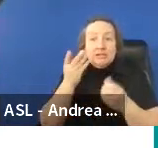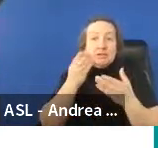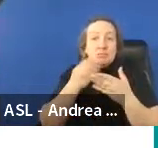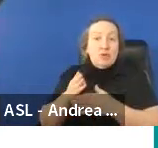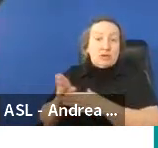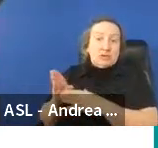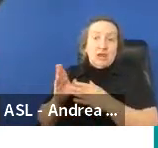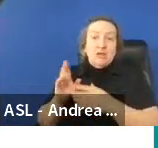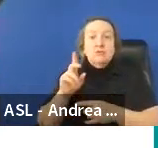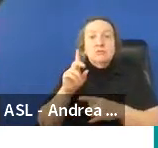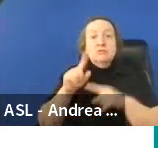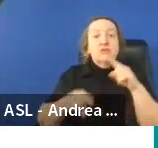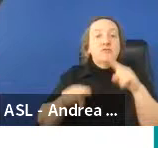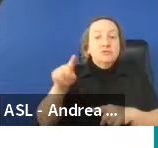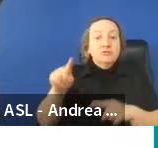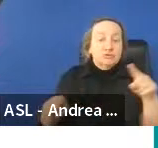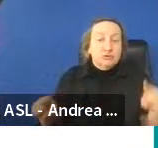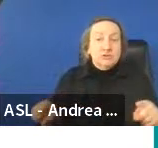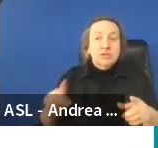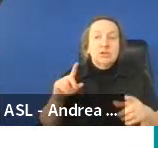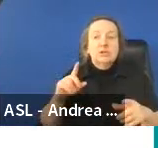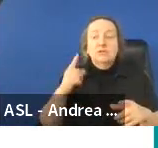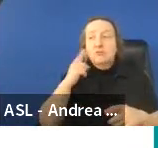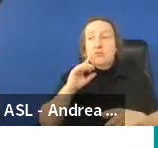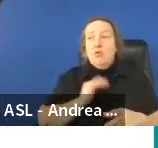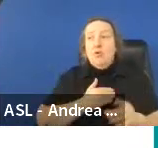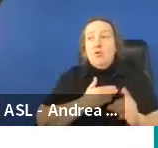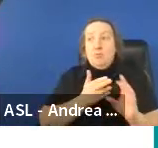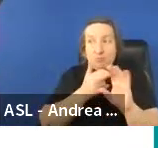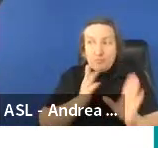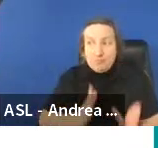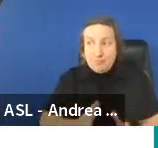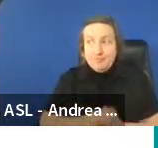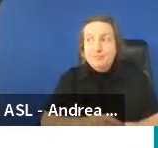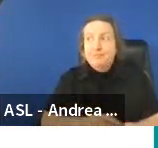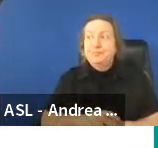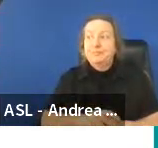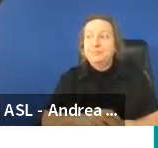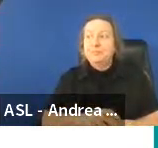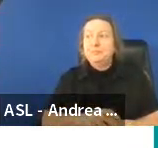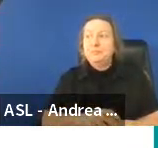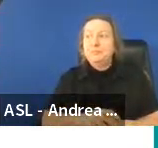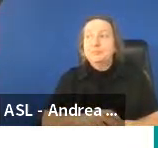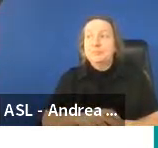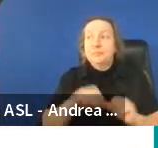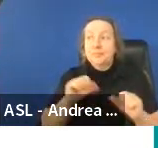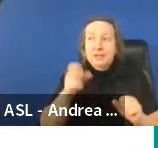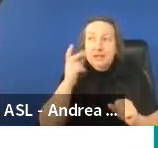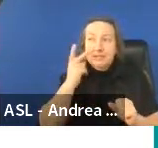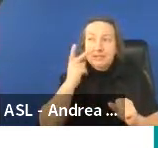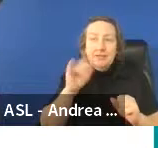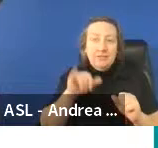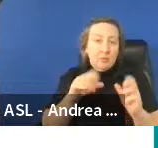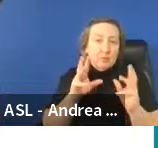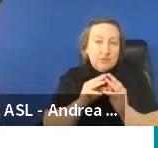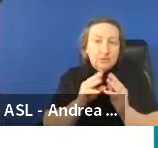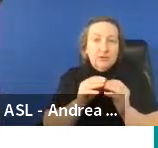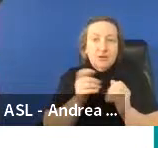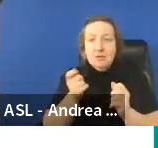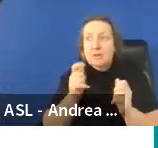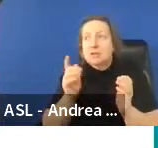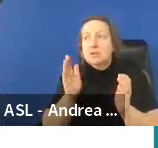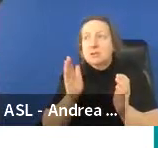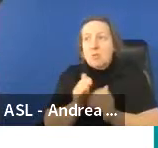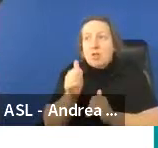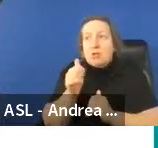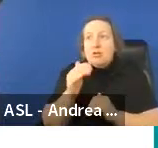diversity among our participants. And as you can see, these sessions were a little bit smaller than our